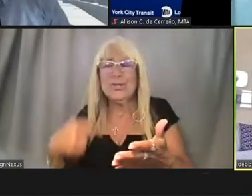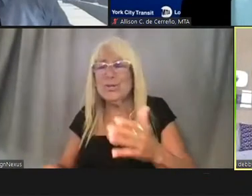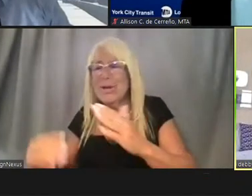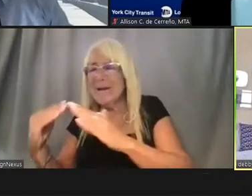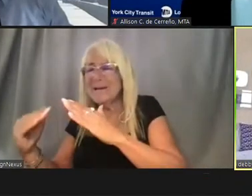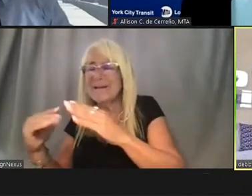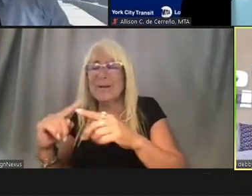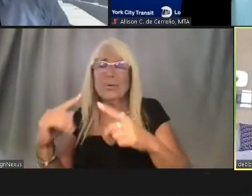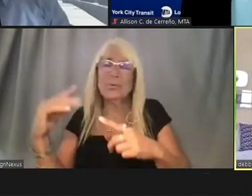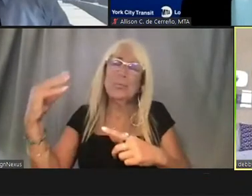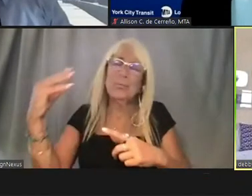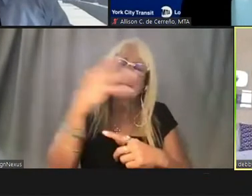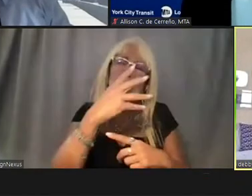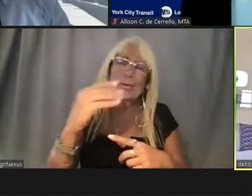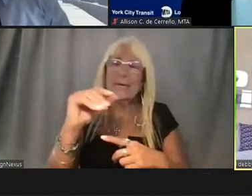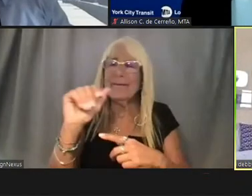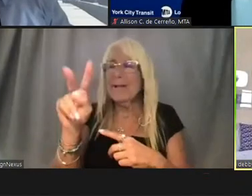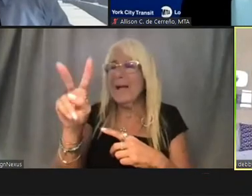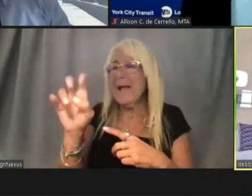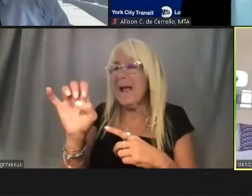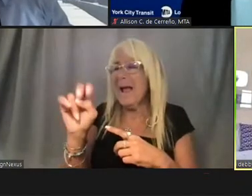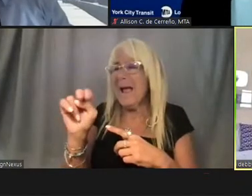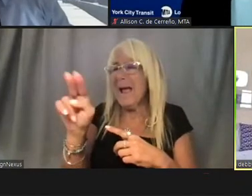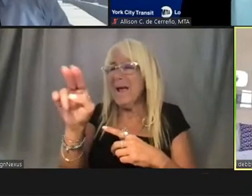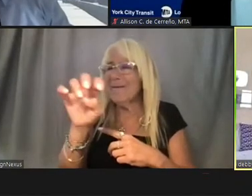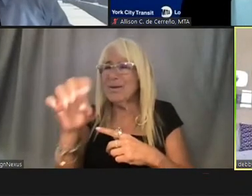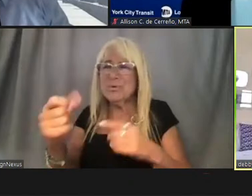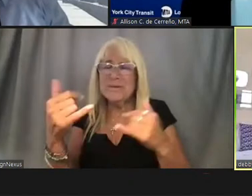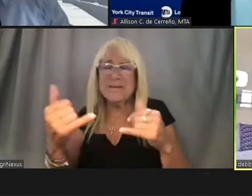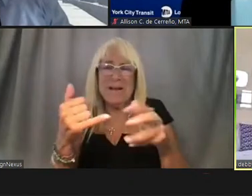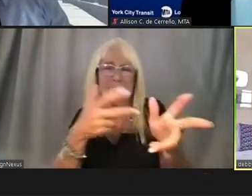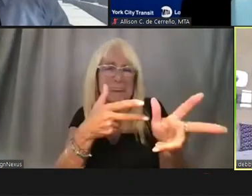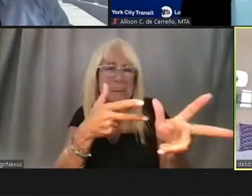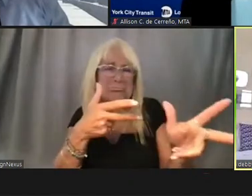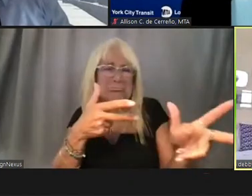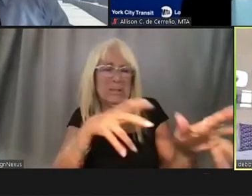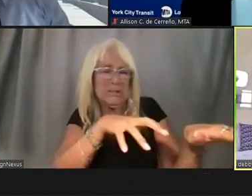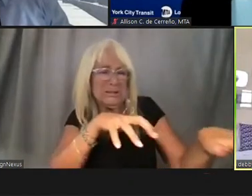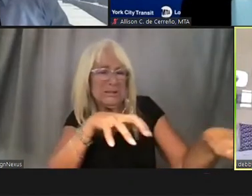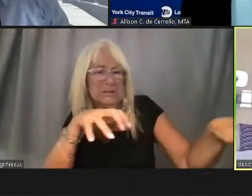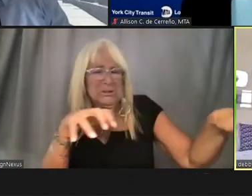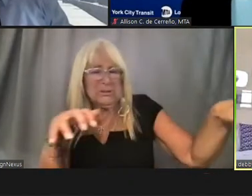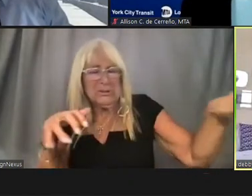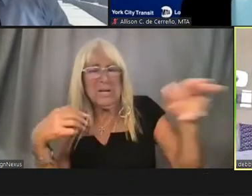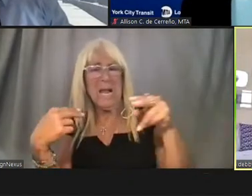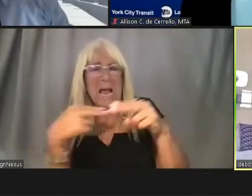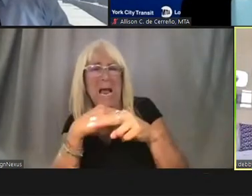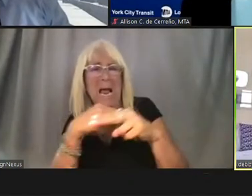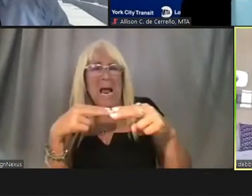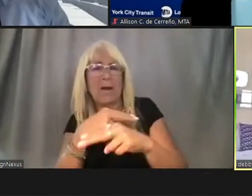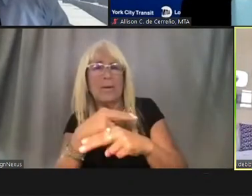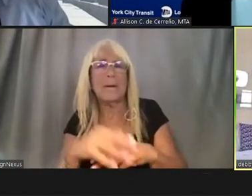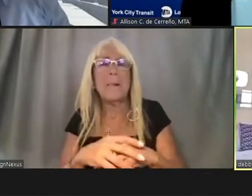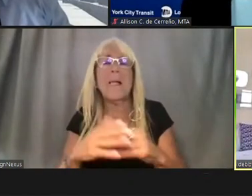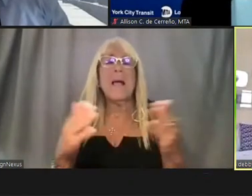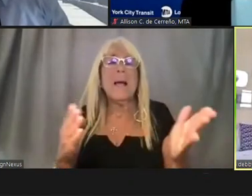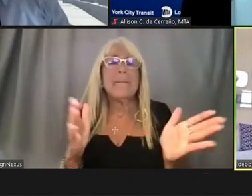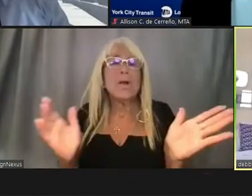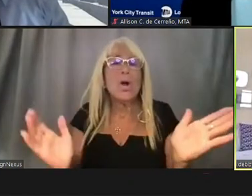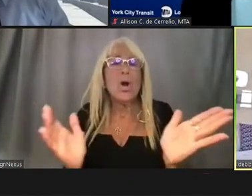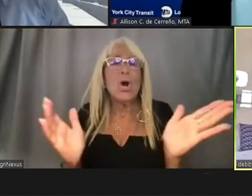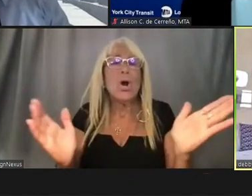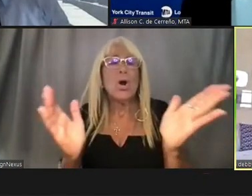Avenues which have now turned into gridlocked highways I'm here today to urge Governor